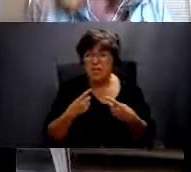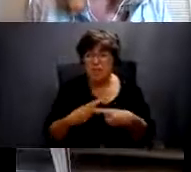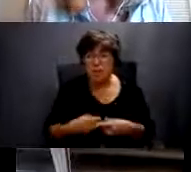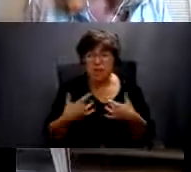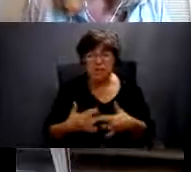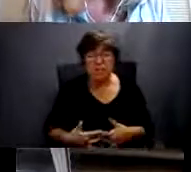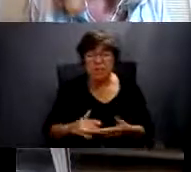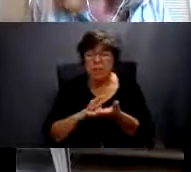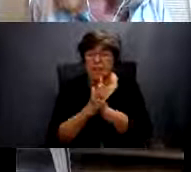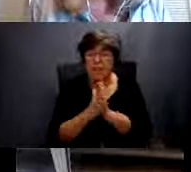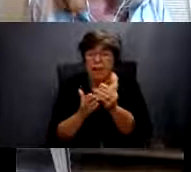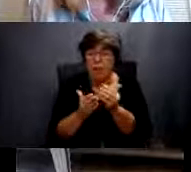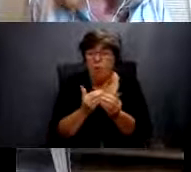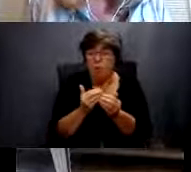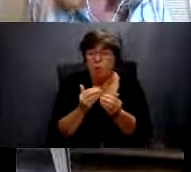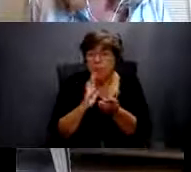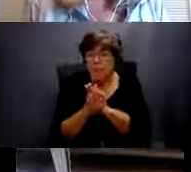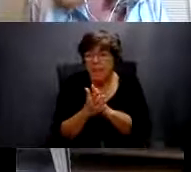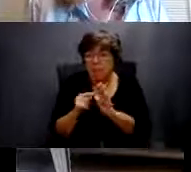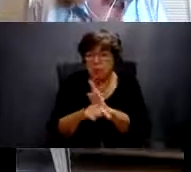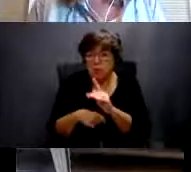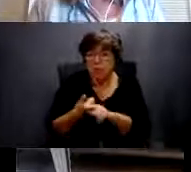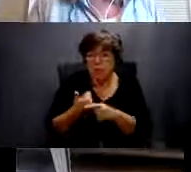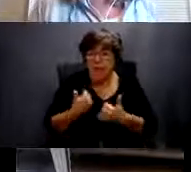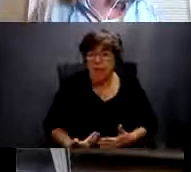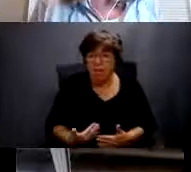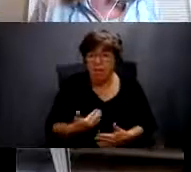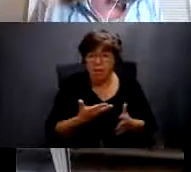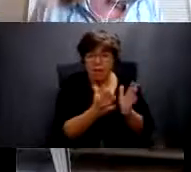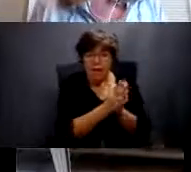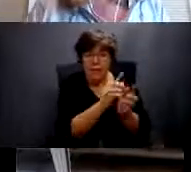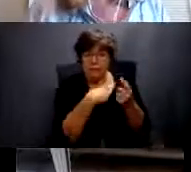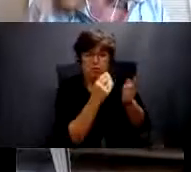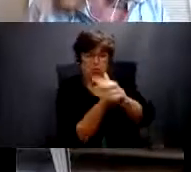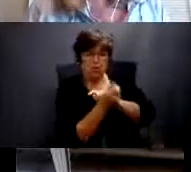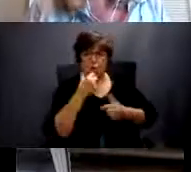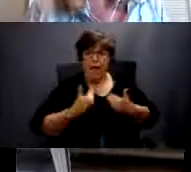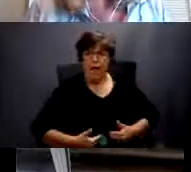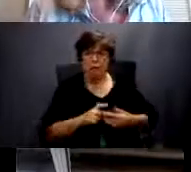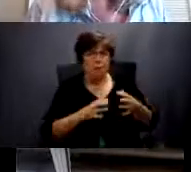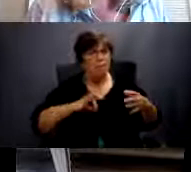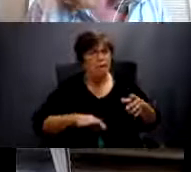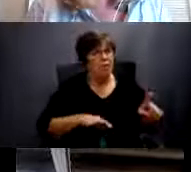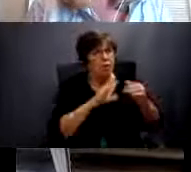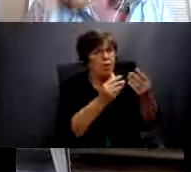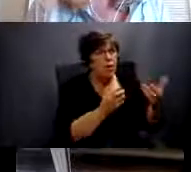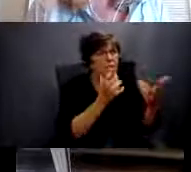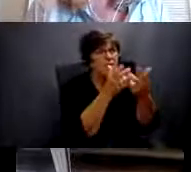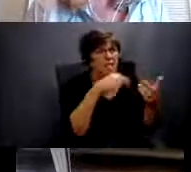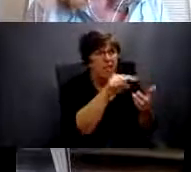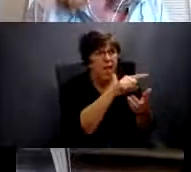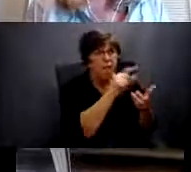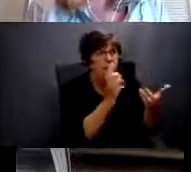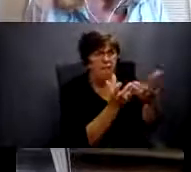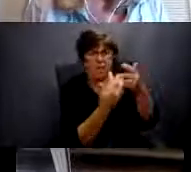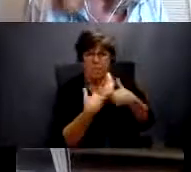became suicidal in nature. I was asked to compromise who I am to benefit the organization. I was asked